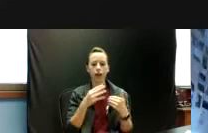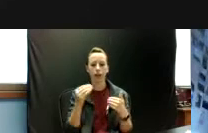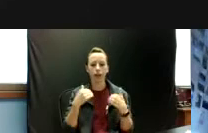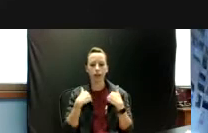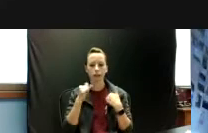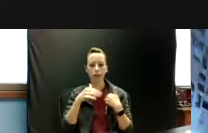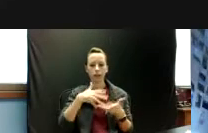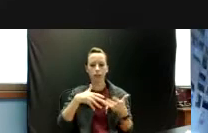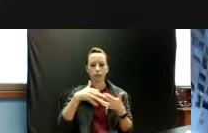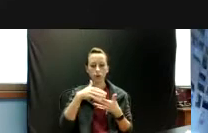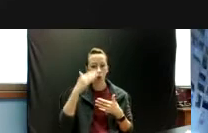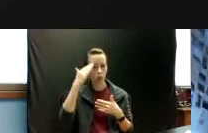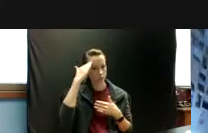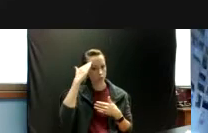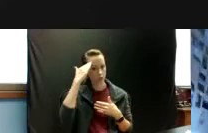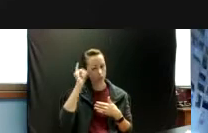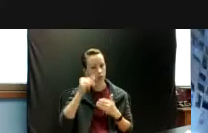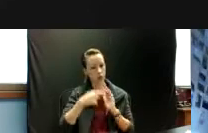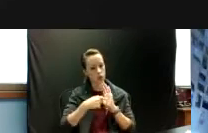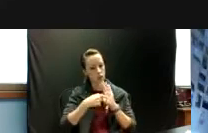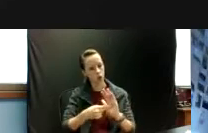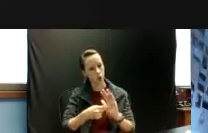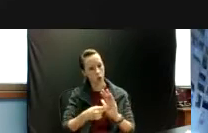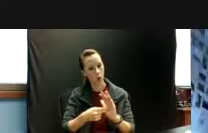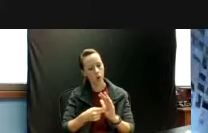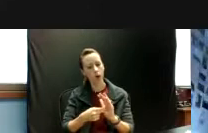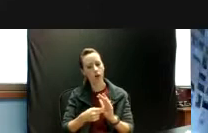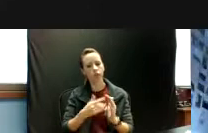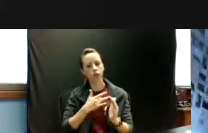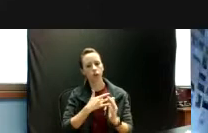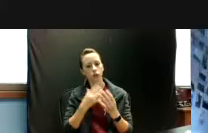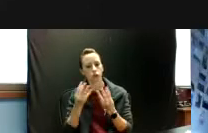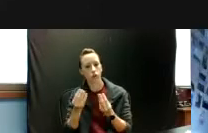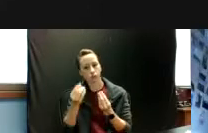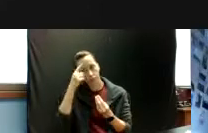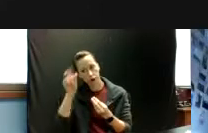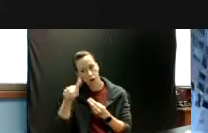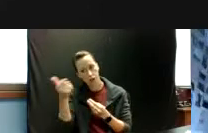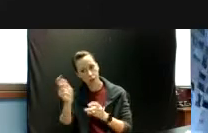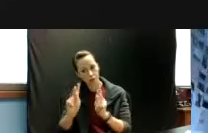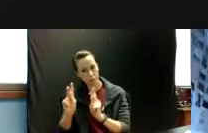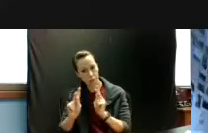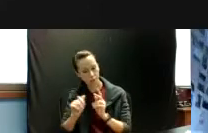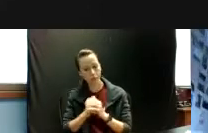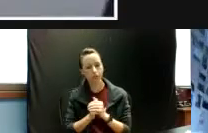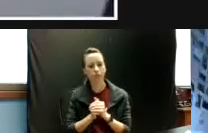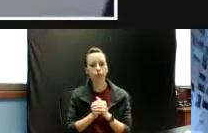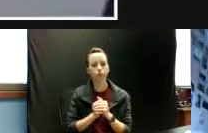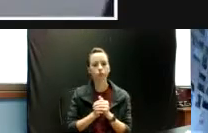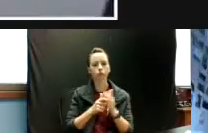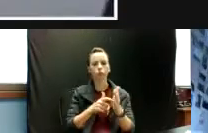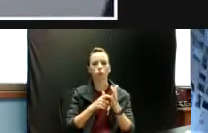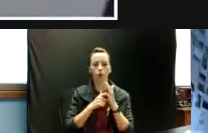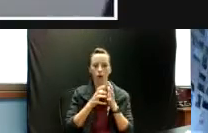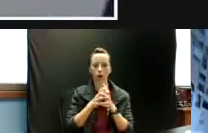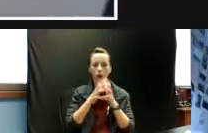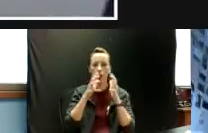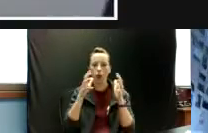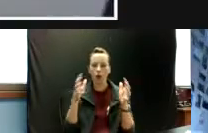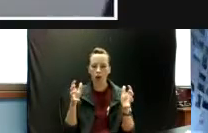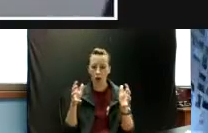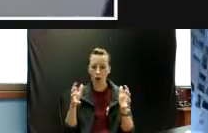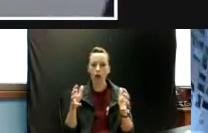and empathy for others. We must also teach confidence and resilience. It's going to take a lot of resilience